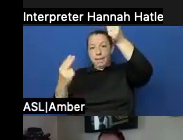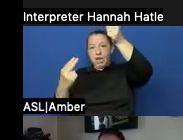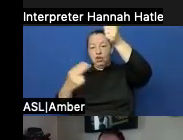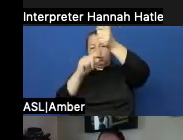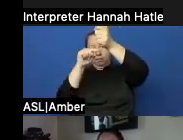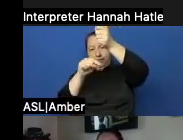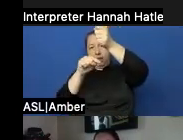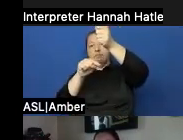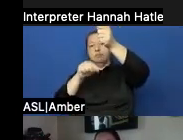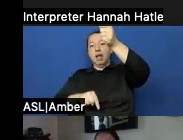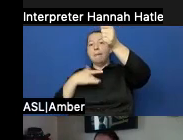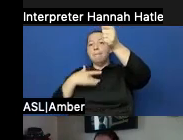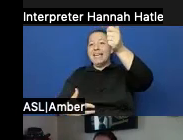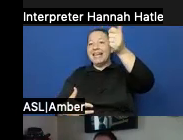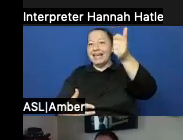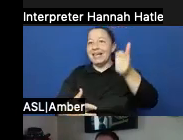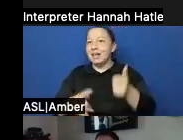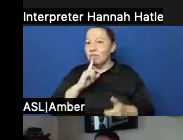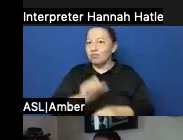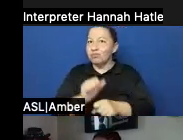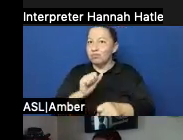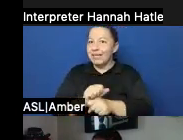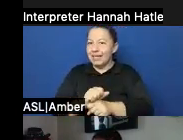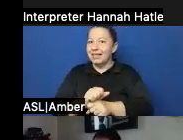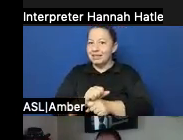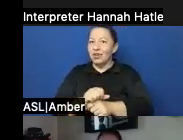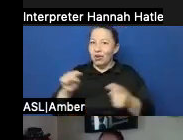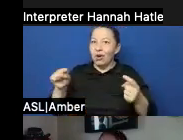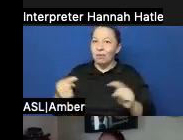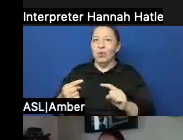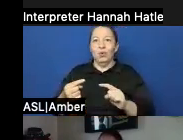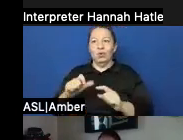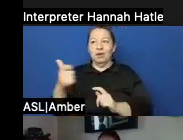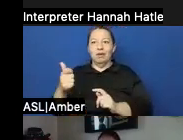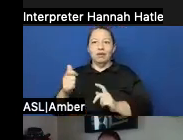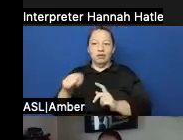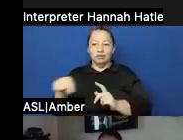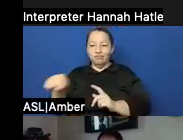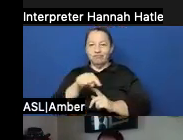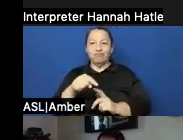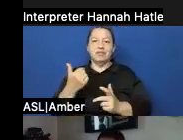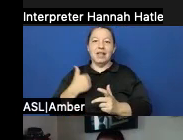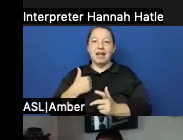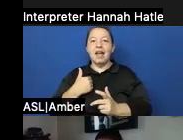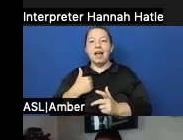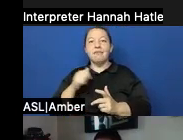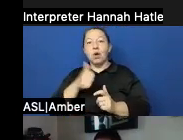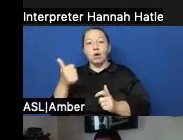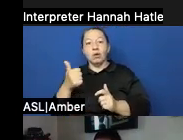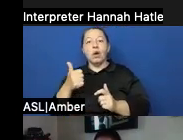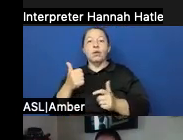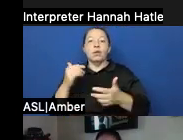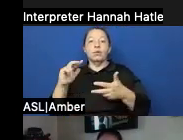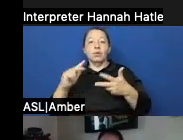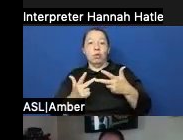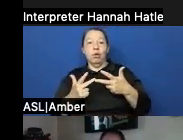abusive. So the trafficker, like, they have their lieutenant, say man, but they do the